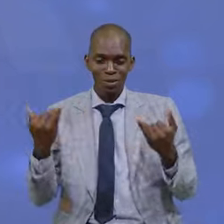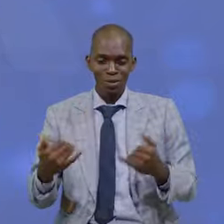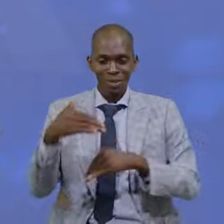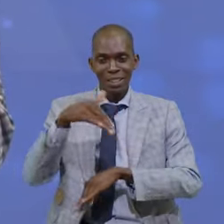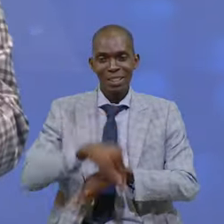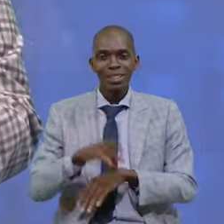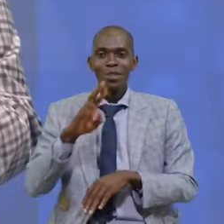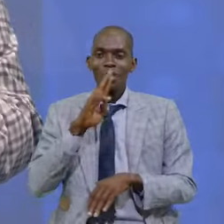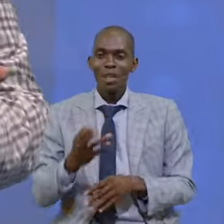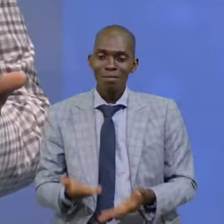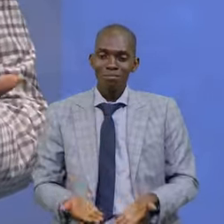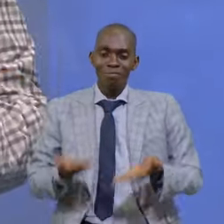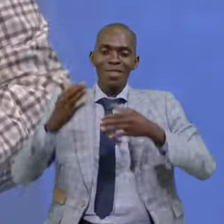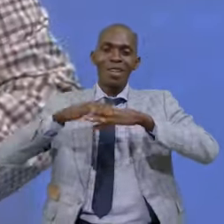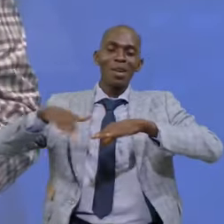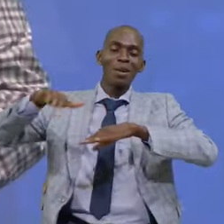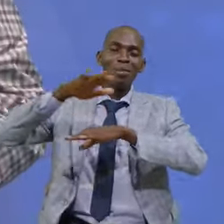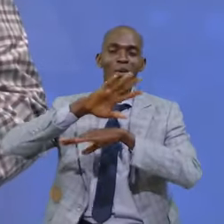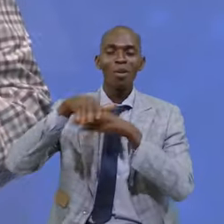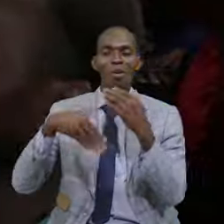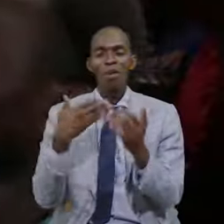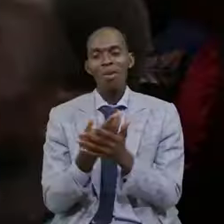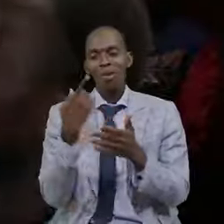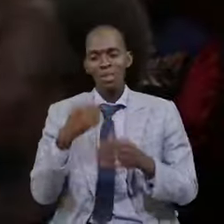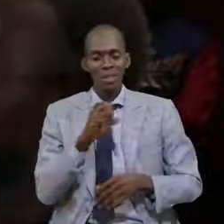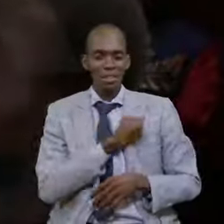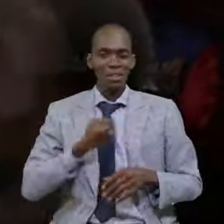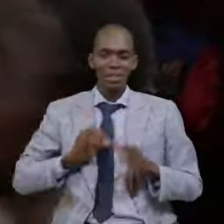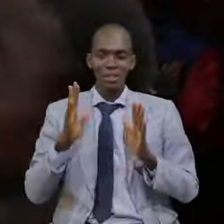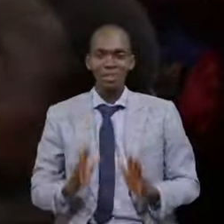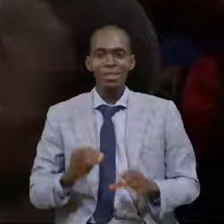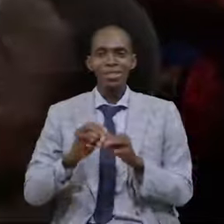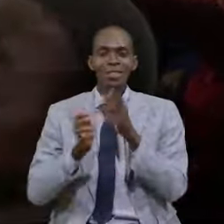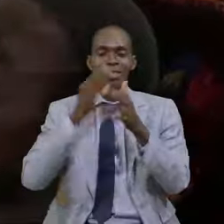above all those senators in Jesus' name.